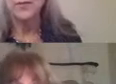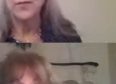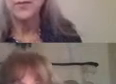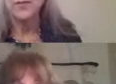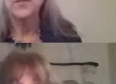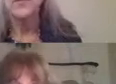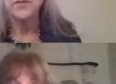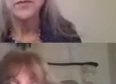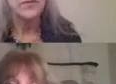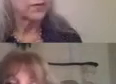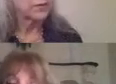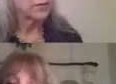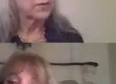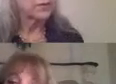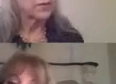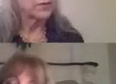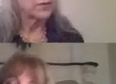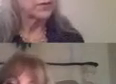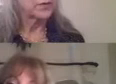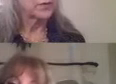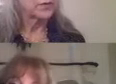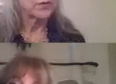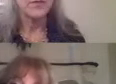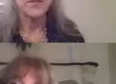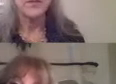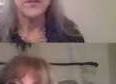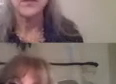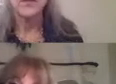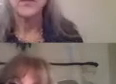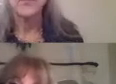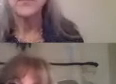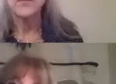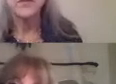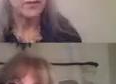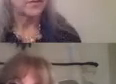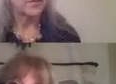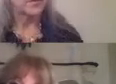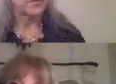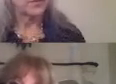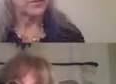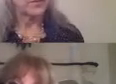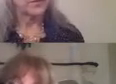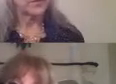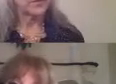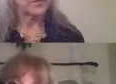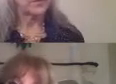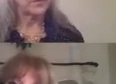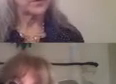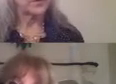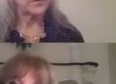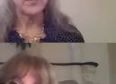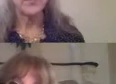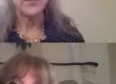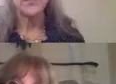So the Maker and Muse exhibition, the official title is Maker and Muse, Early Women and Early 20th Century Art Jewelry. This